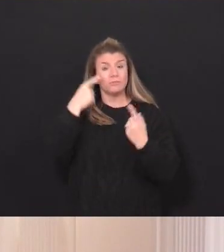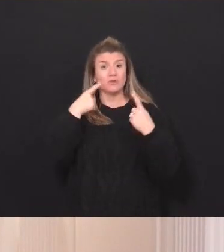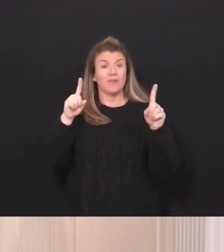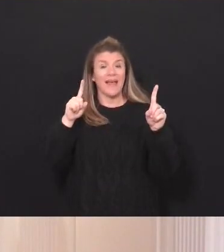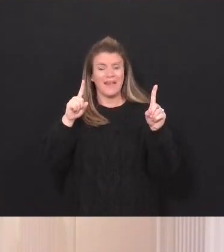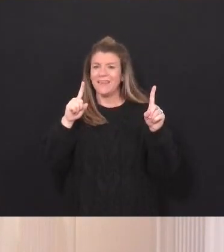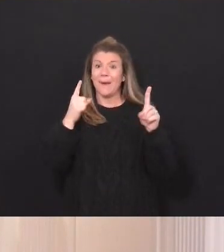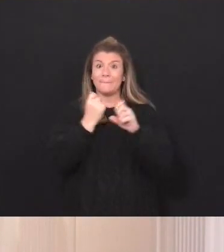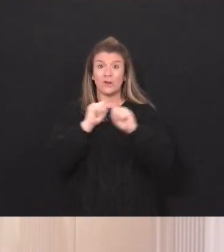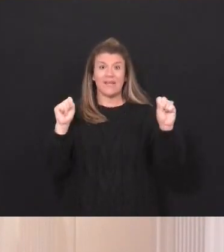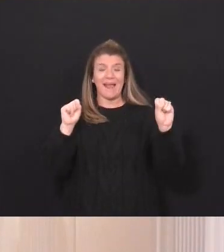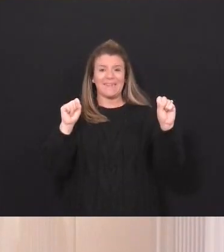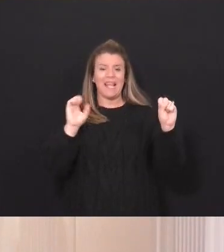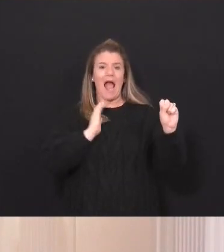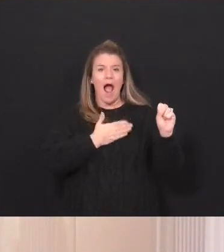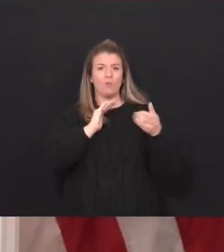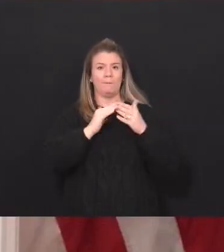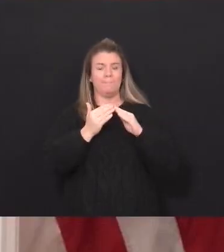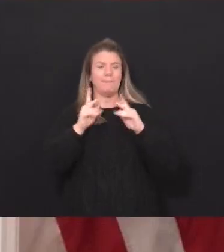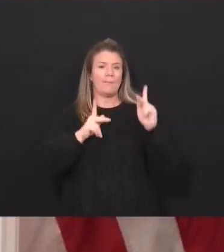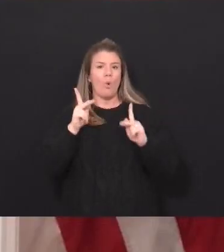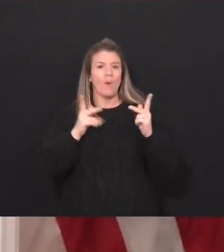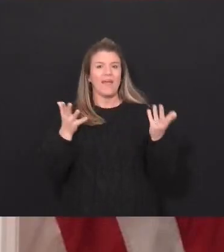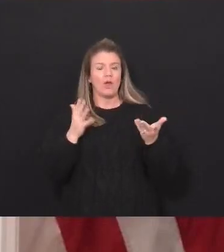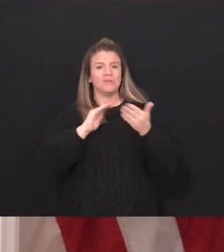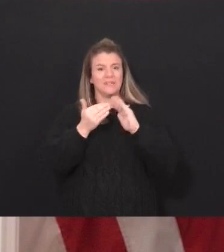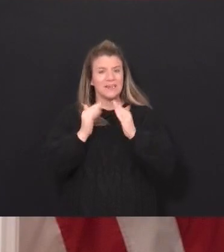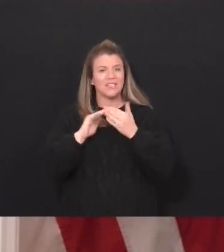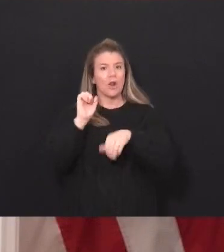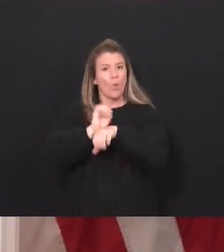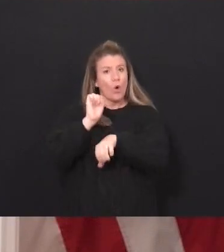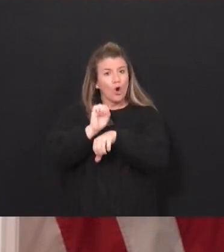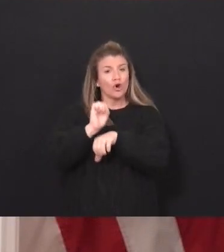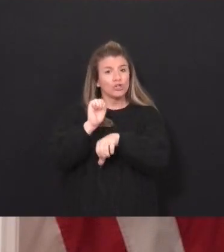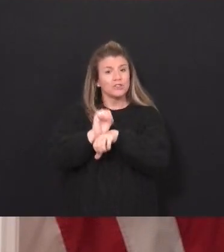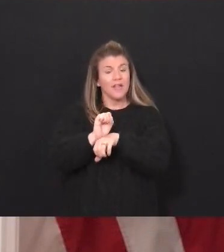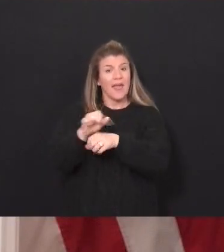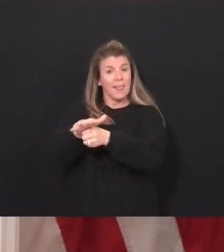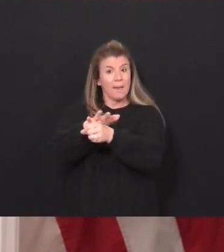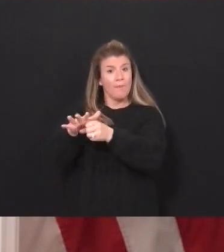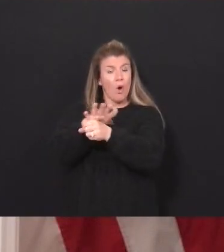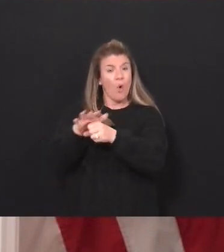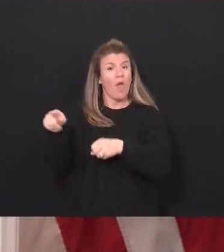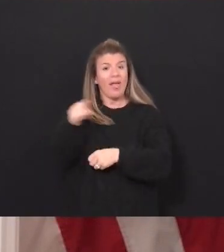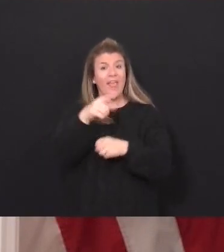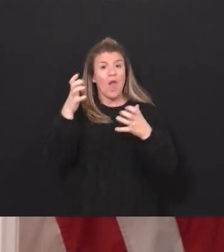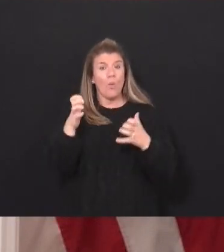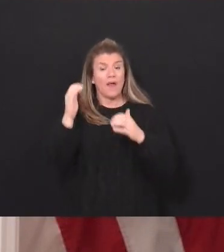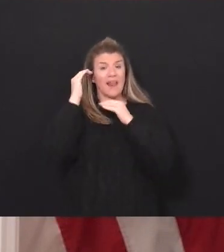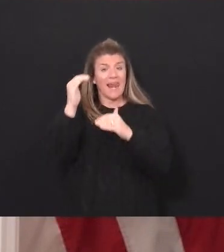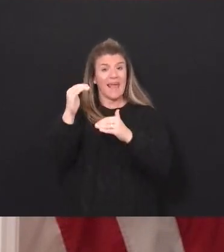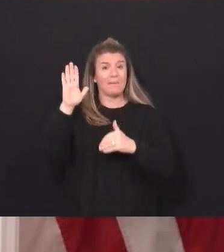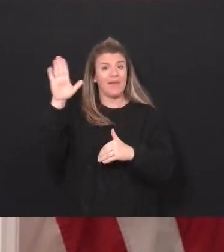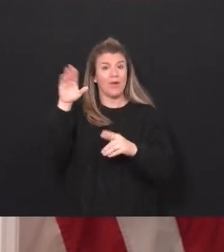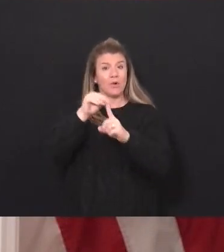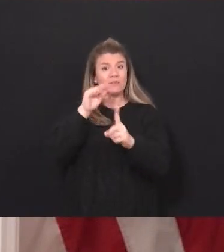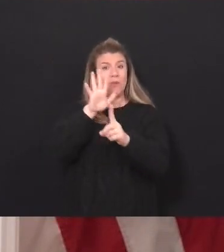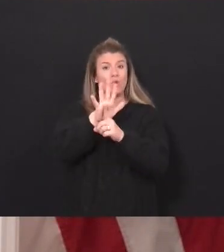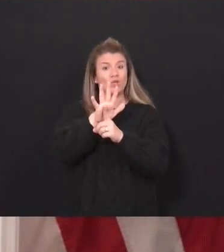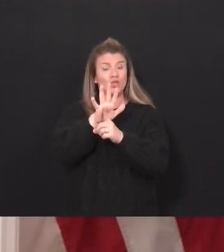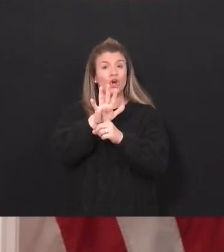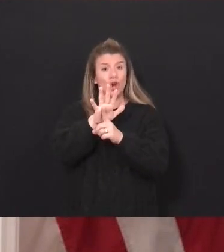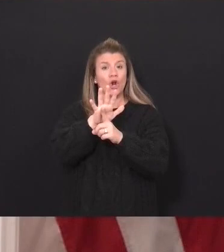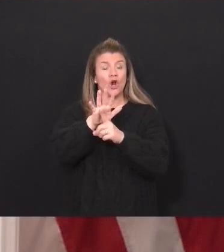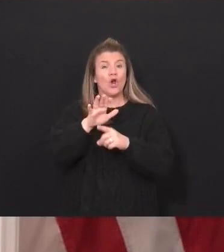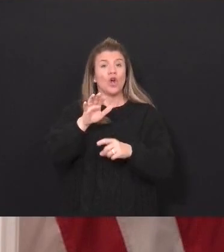and safety of citizens and also the workers, because he's trying to limit their exposure to the virus, and that's based